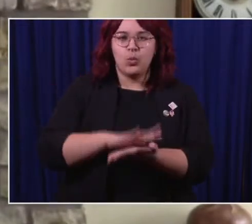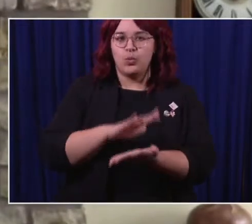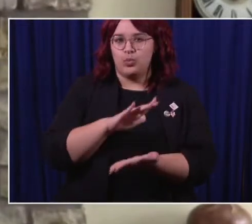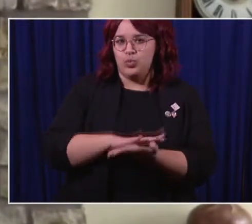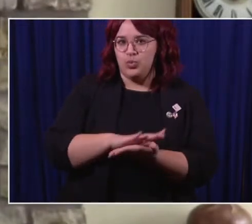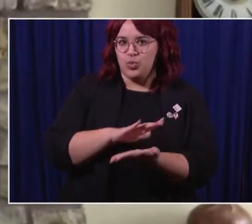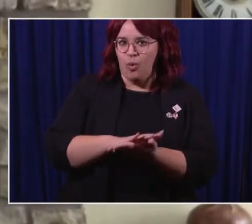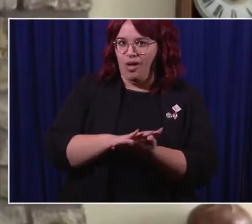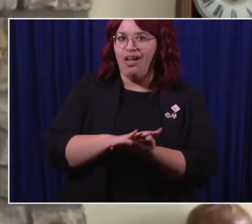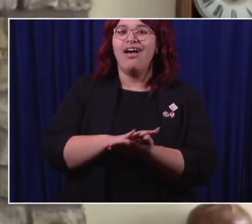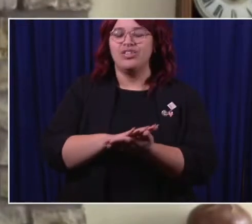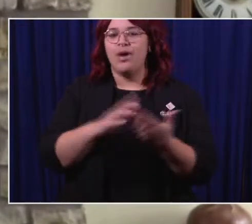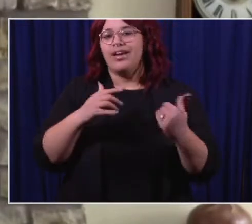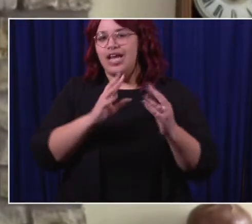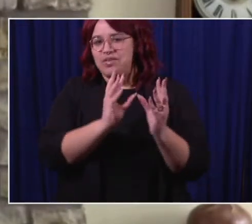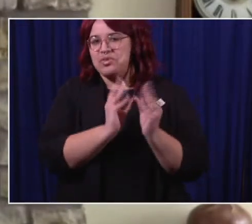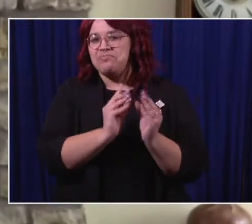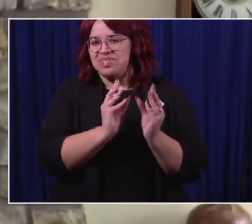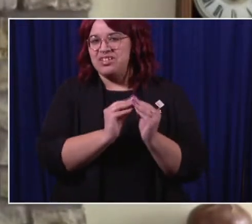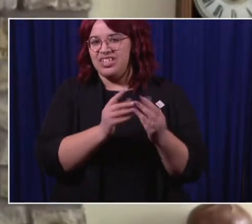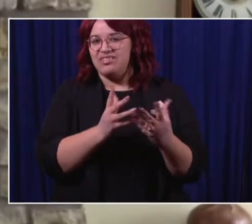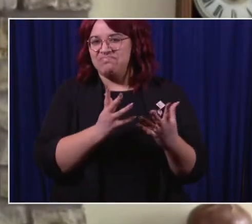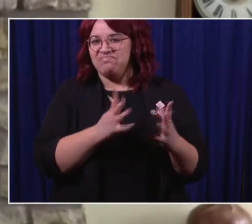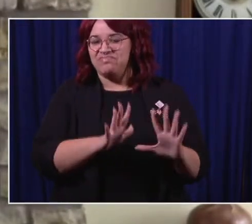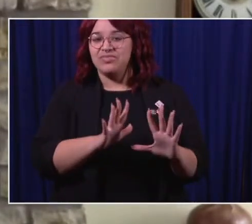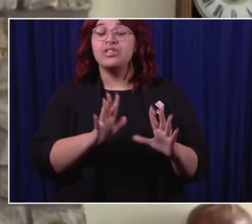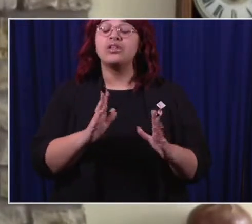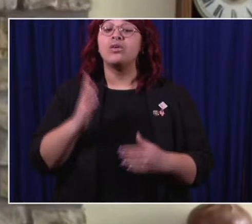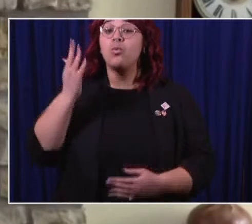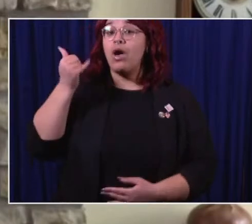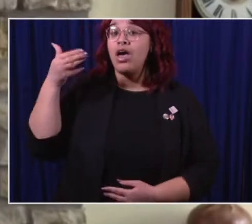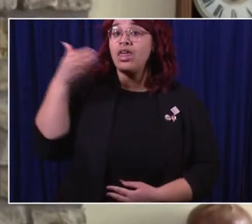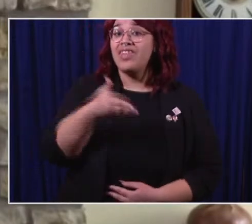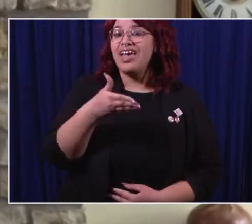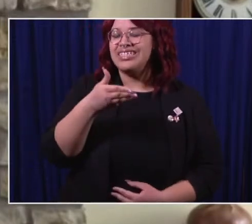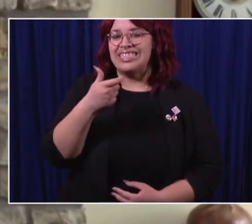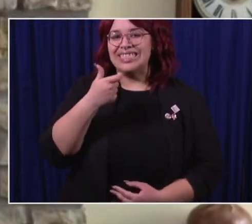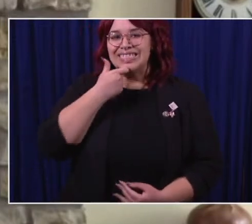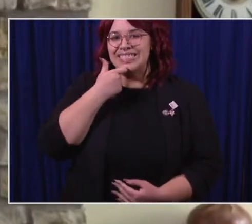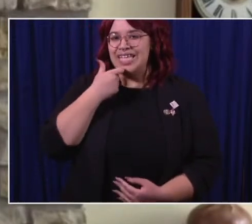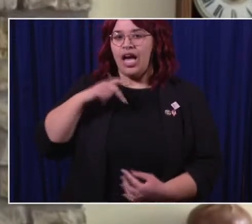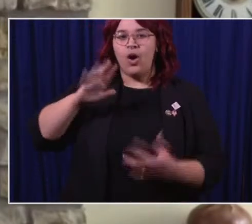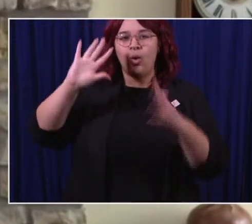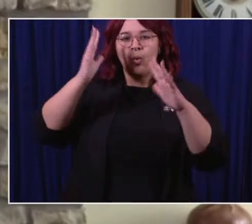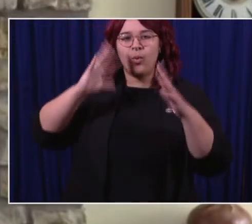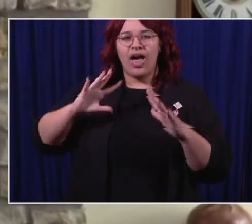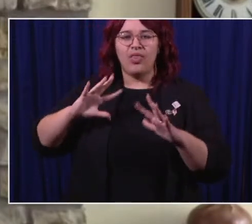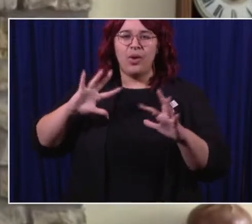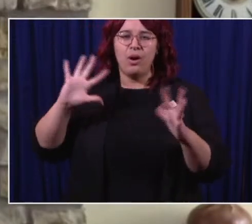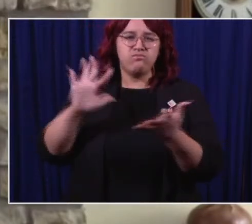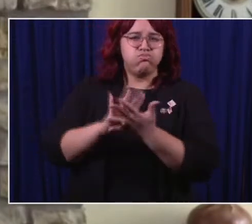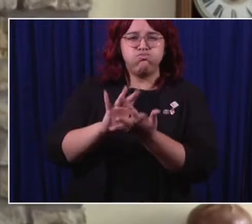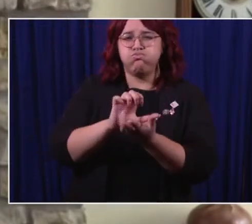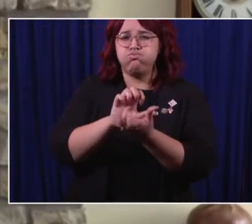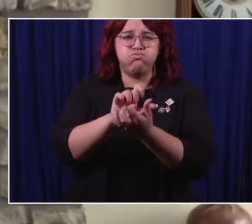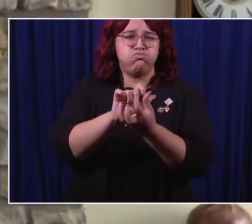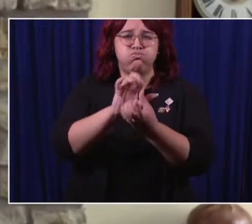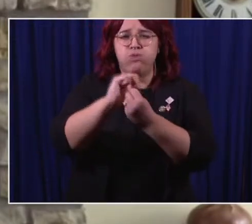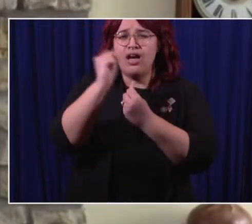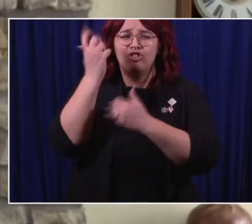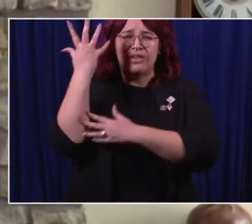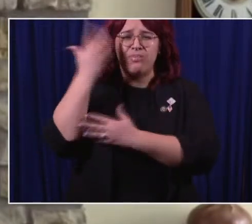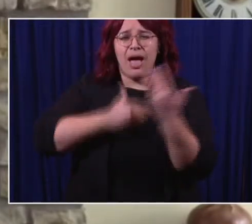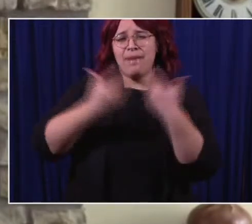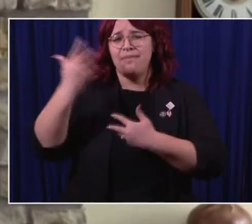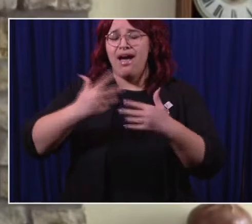was down there to take a look at the damage from the very massive ice storm, and we